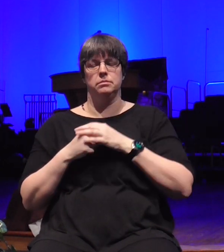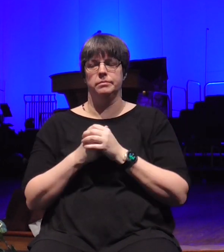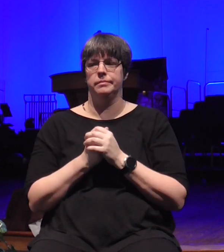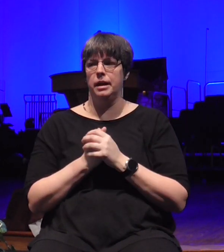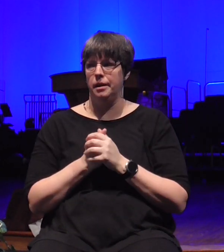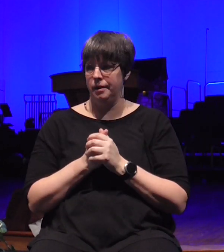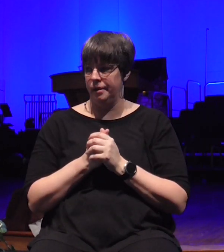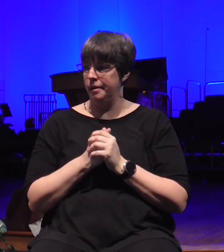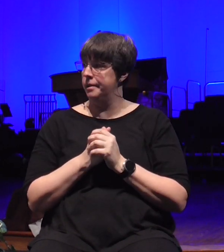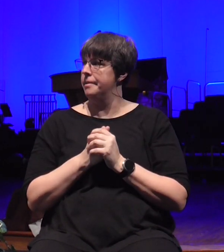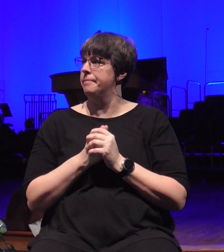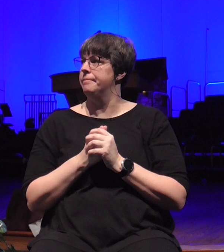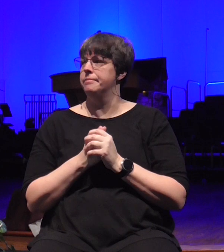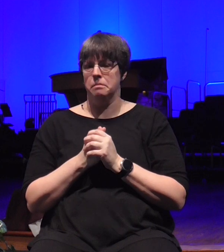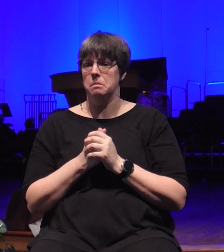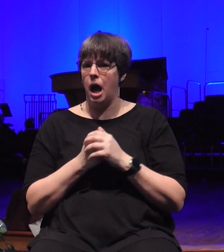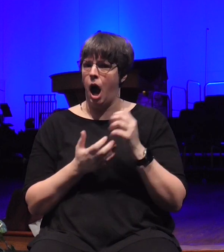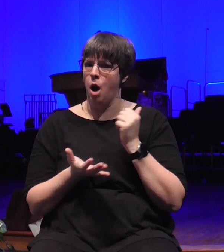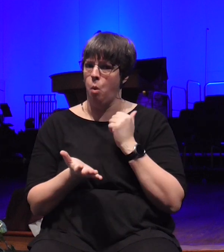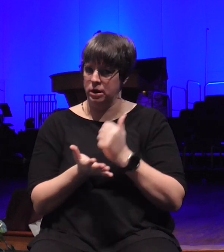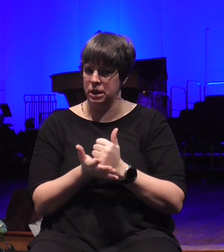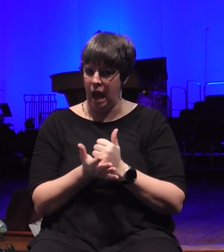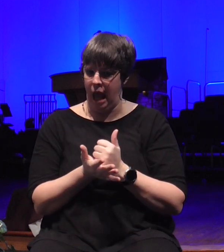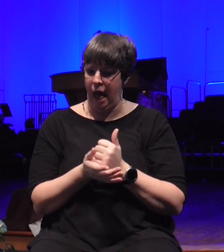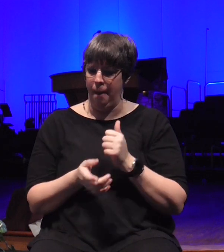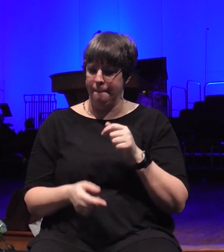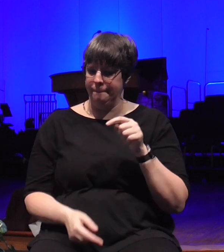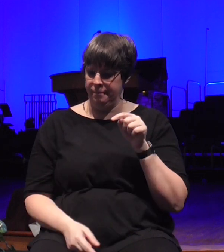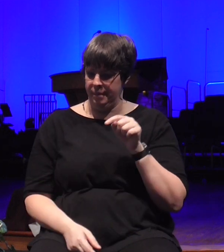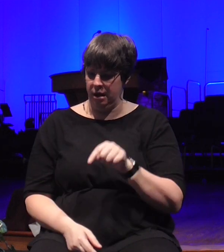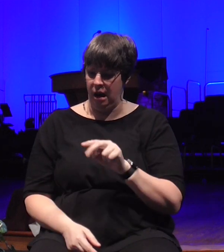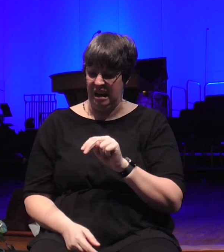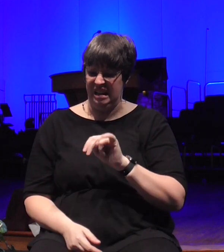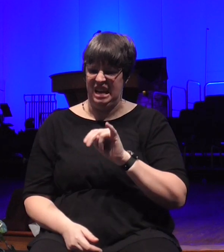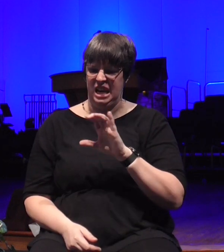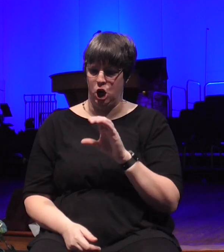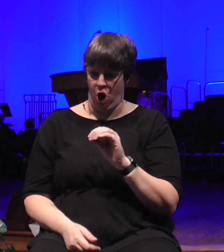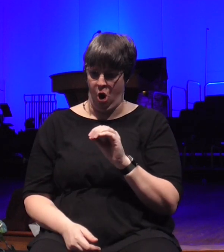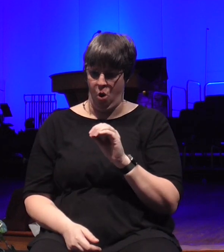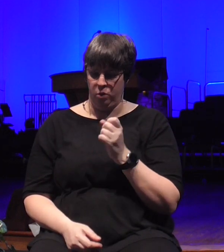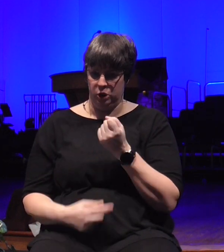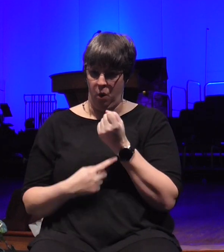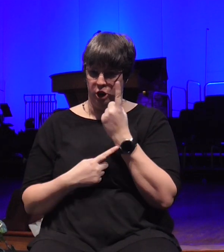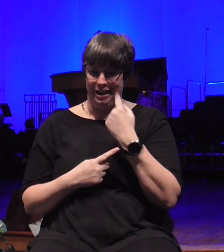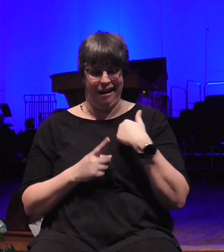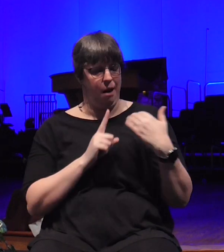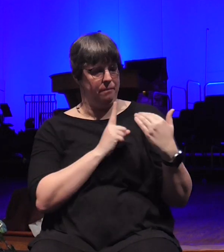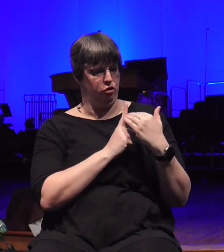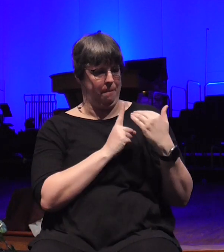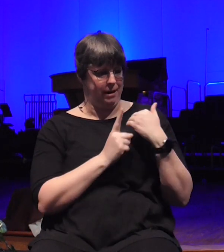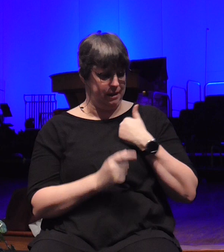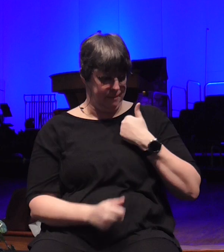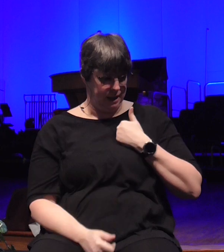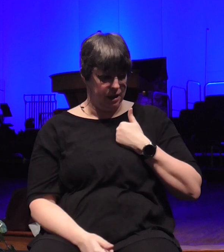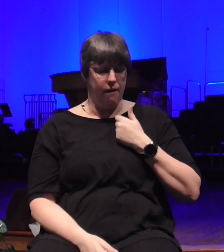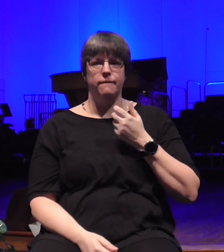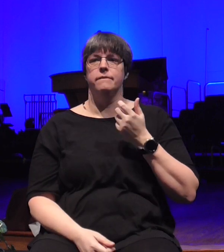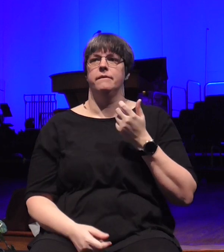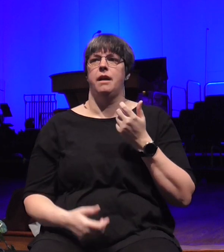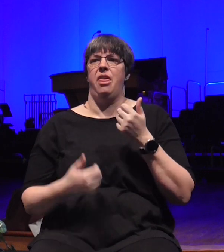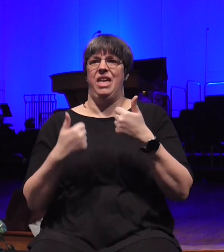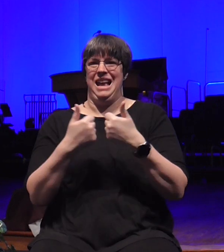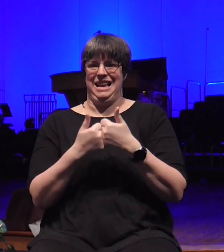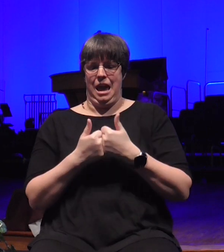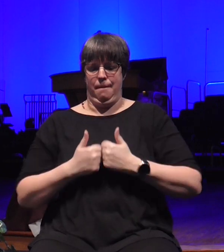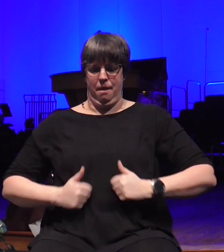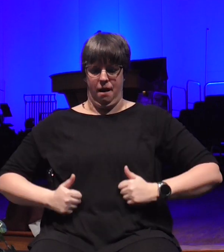Yeah, I want to help Nico comprehend as I seek to remind myself that life is an inner job. The game of life is an